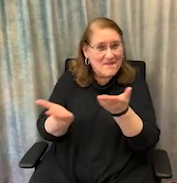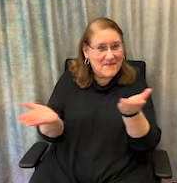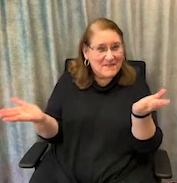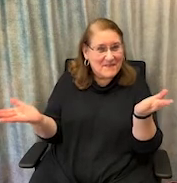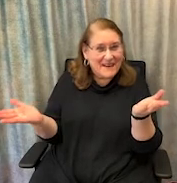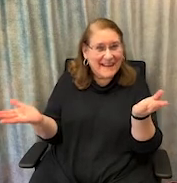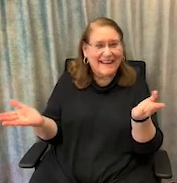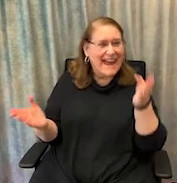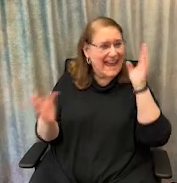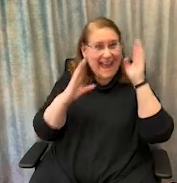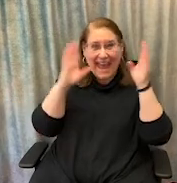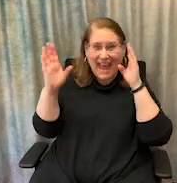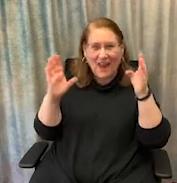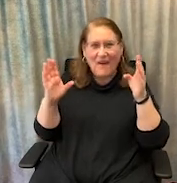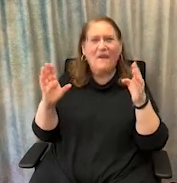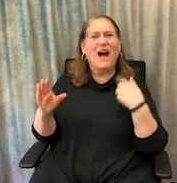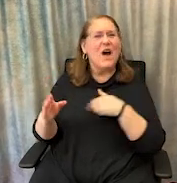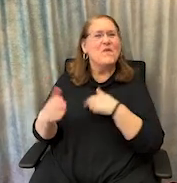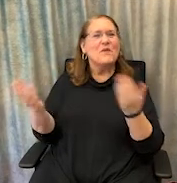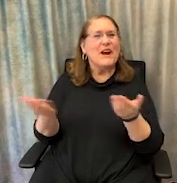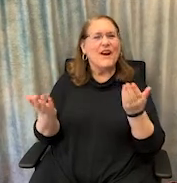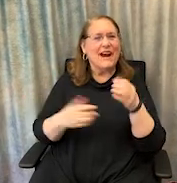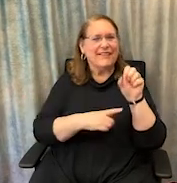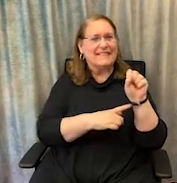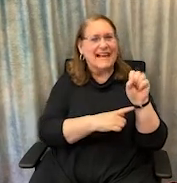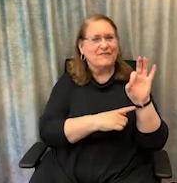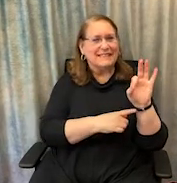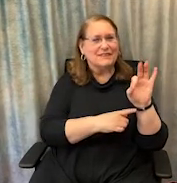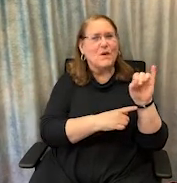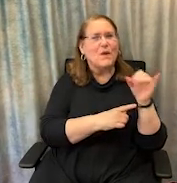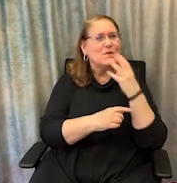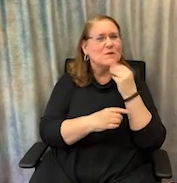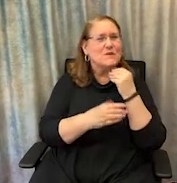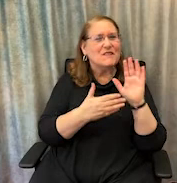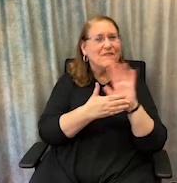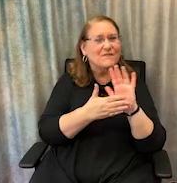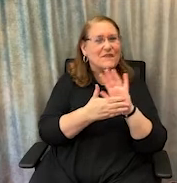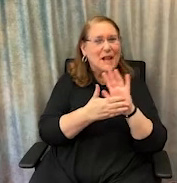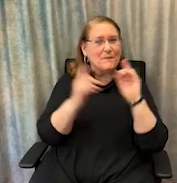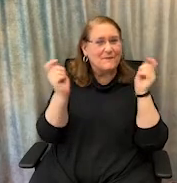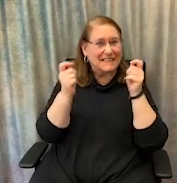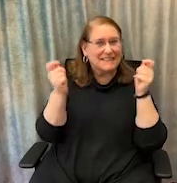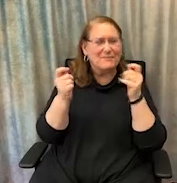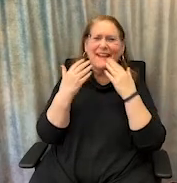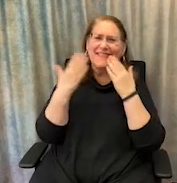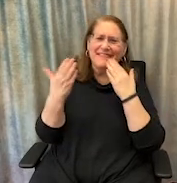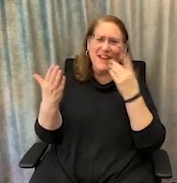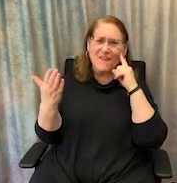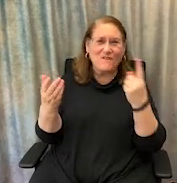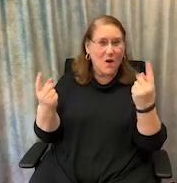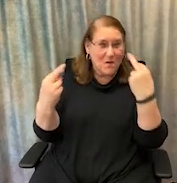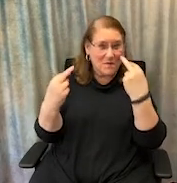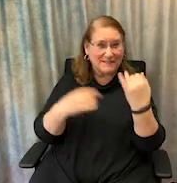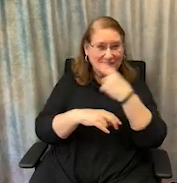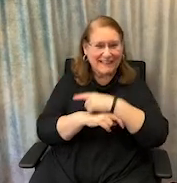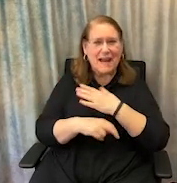Welcome, everyone. Hello, and we are here at the San Francisco Jewish Film Festival. Thank you so much for tuning